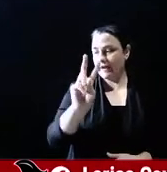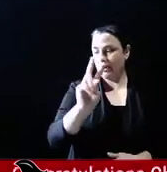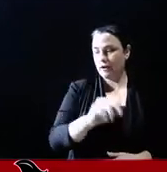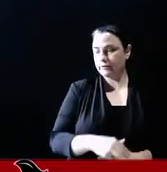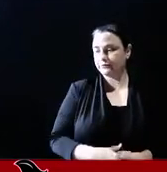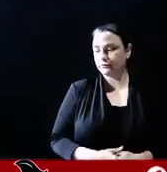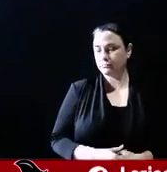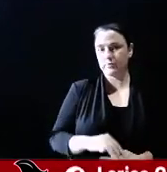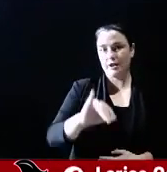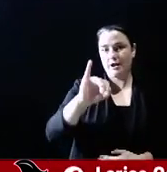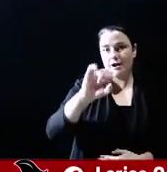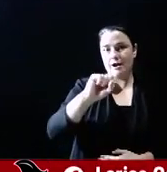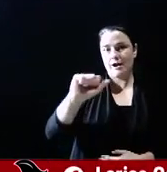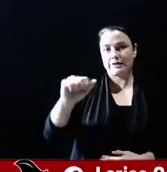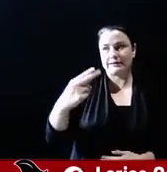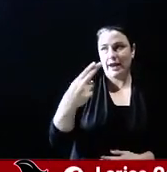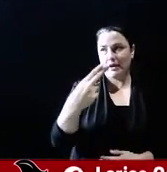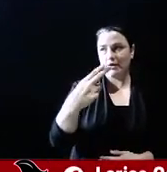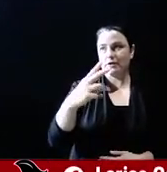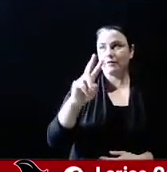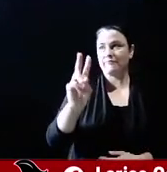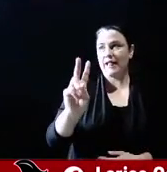Isaiah Joseph Velasquez.